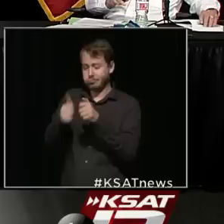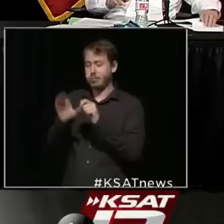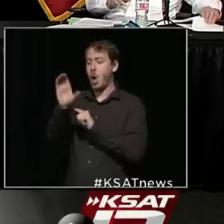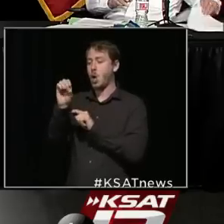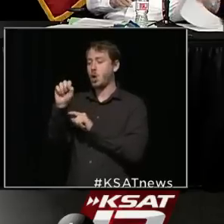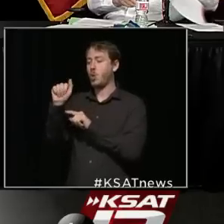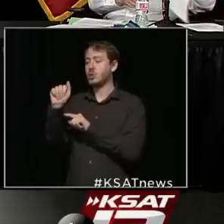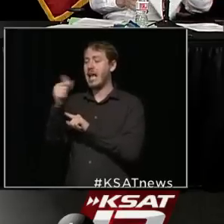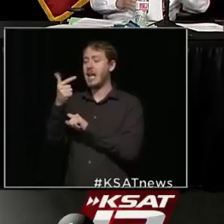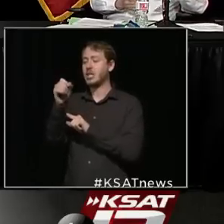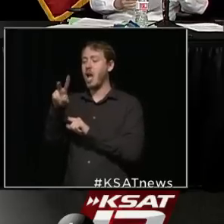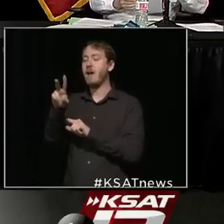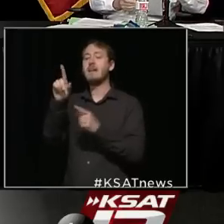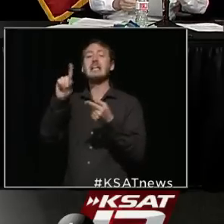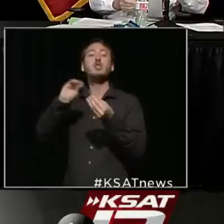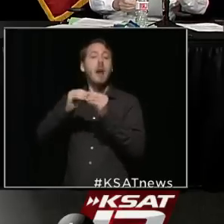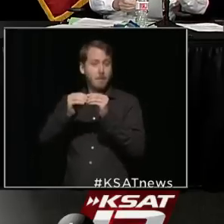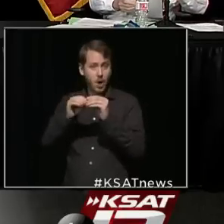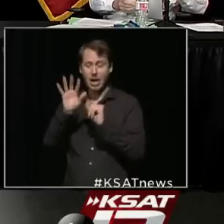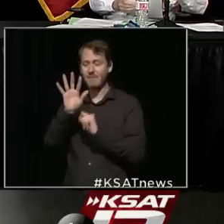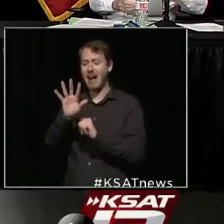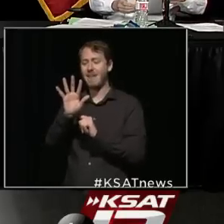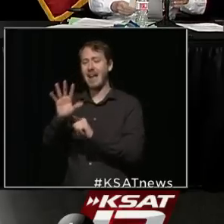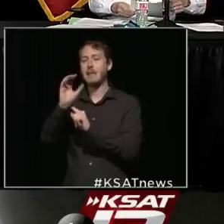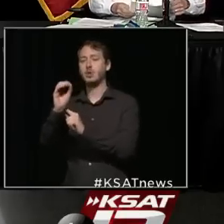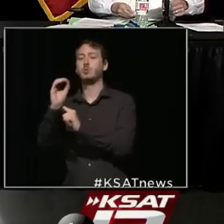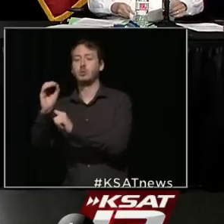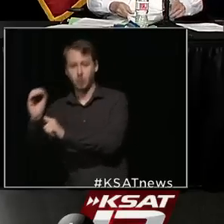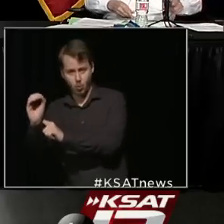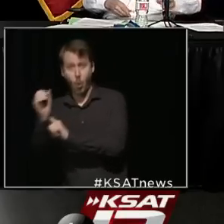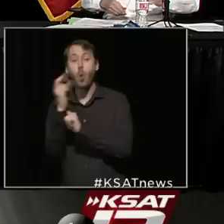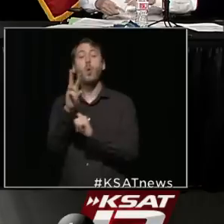to 55000 or going to the website